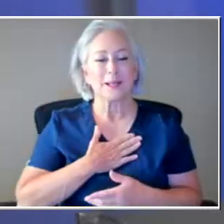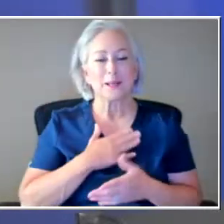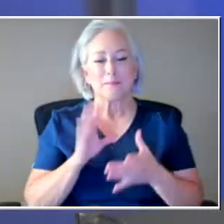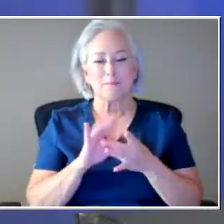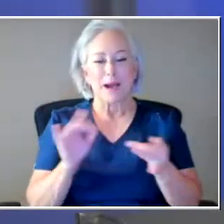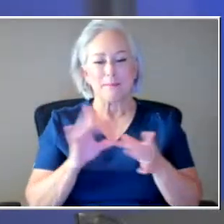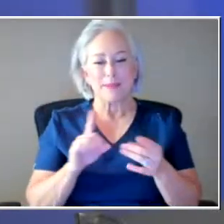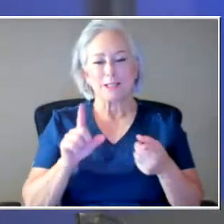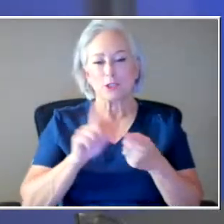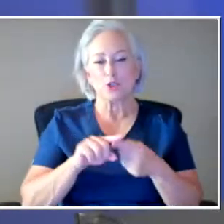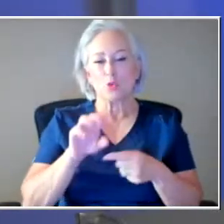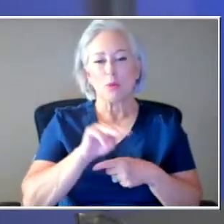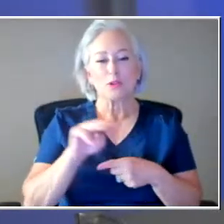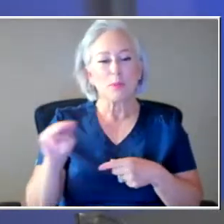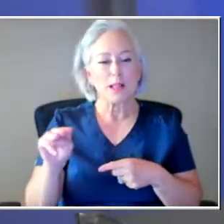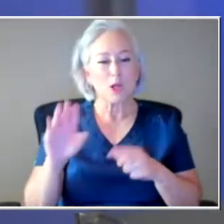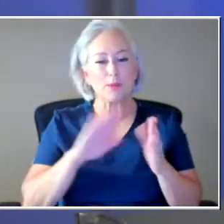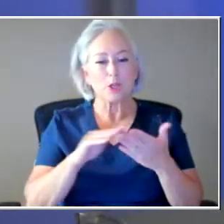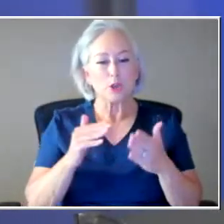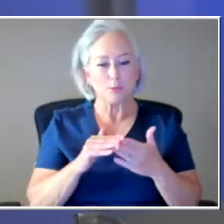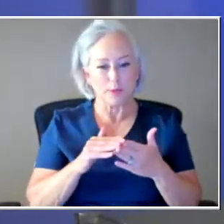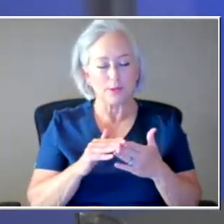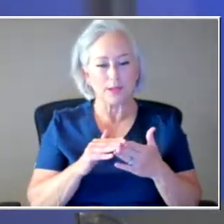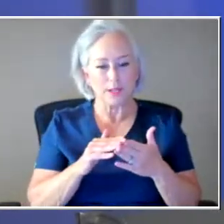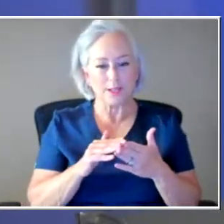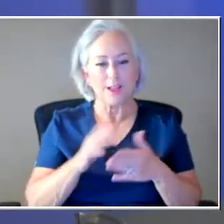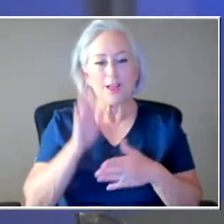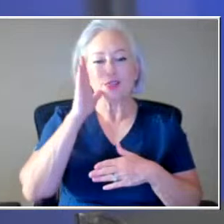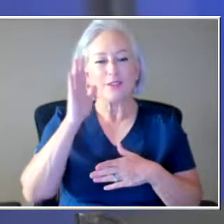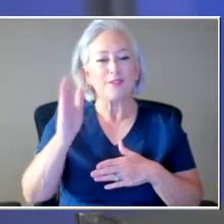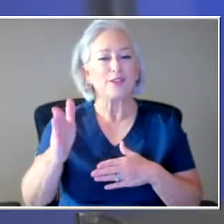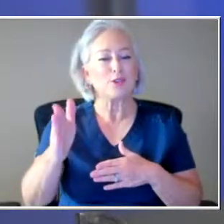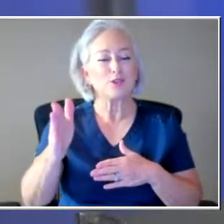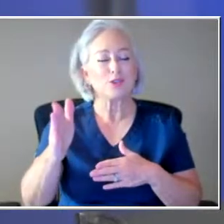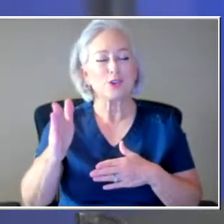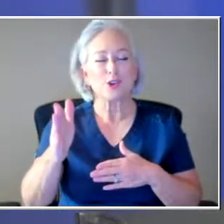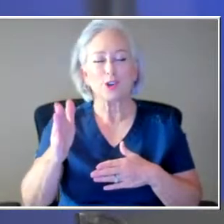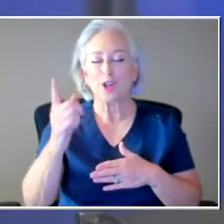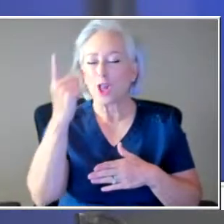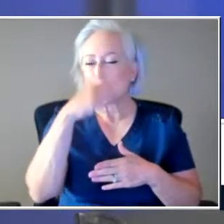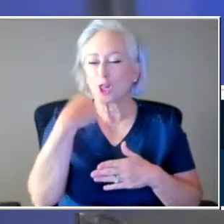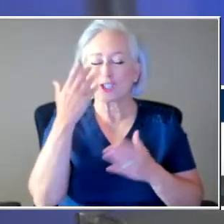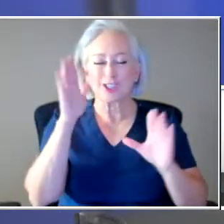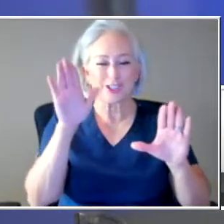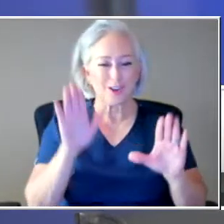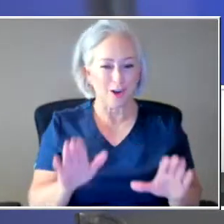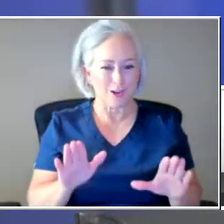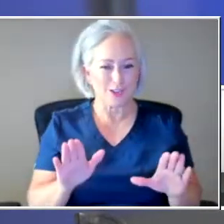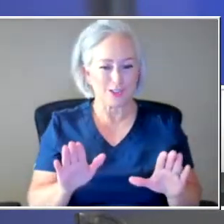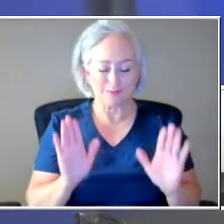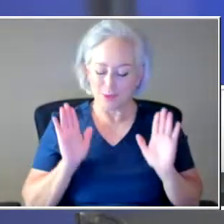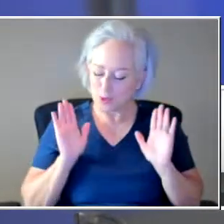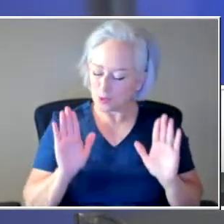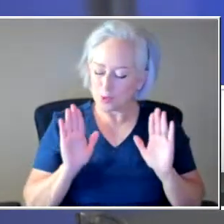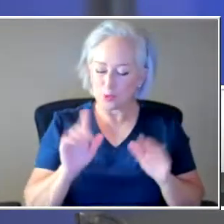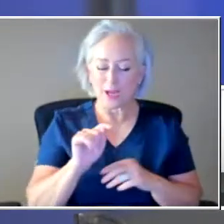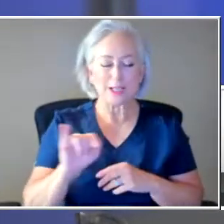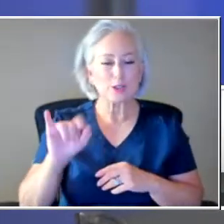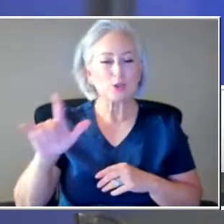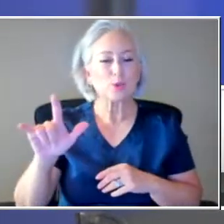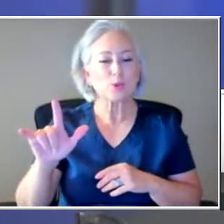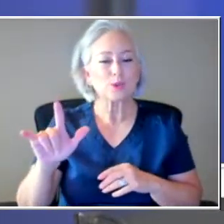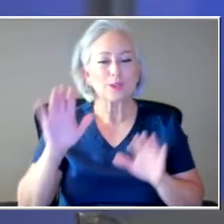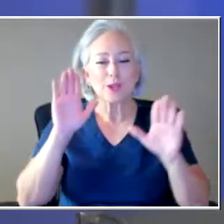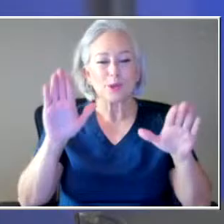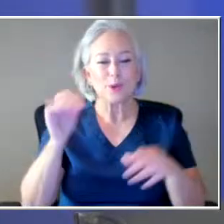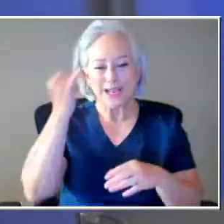community is the future is bright. The future is bright. We have great tools, great ideas. They should feel encouraged.